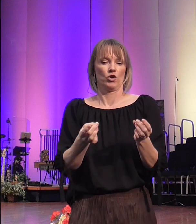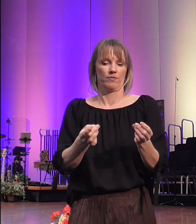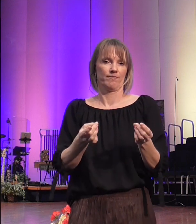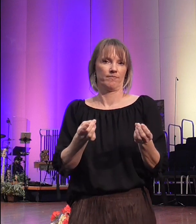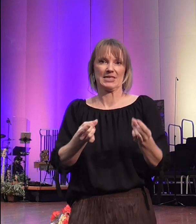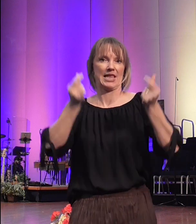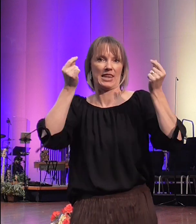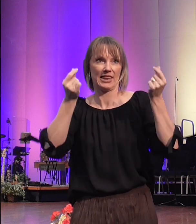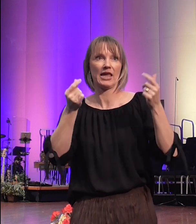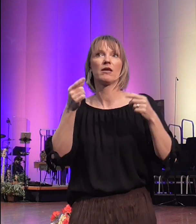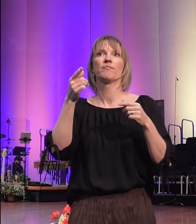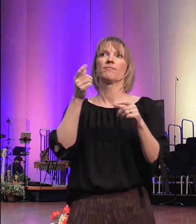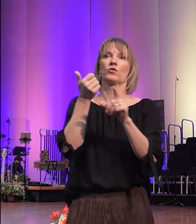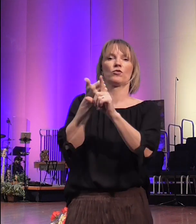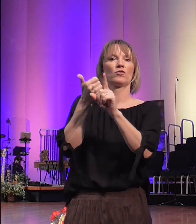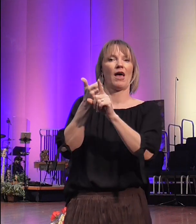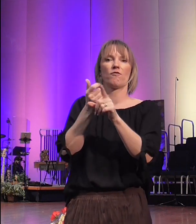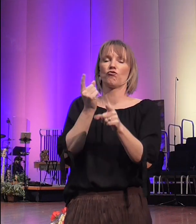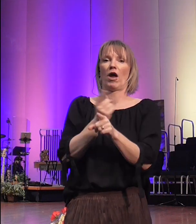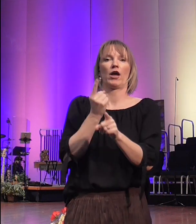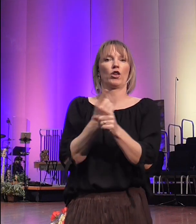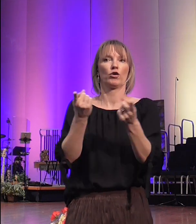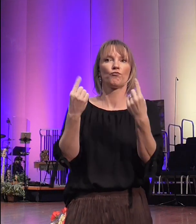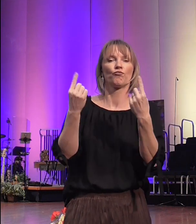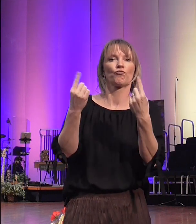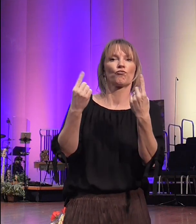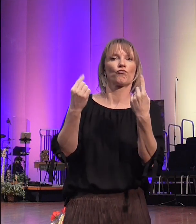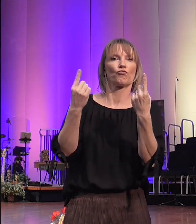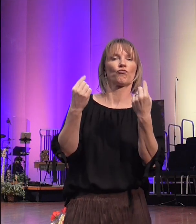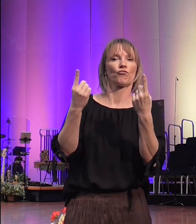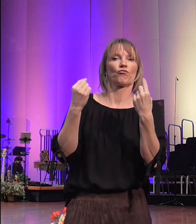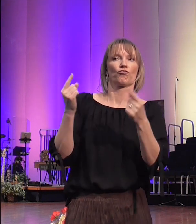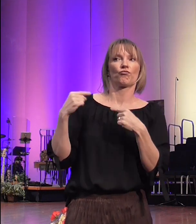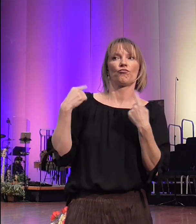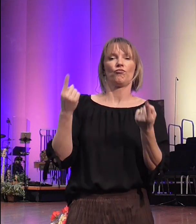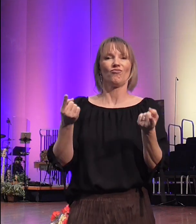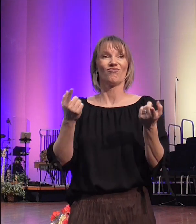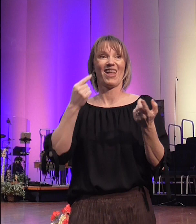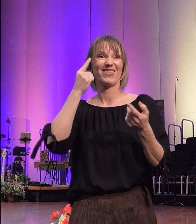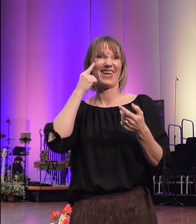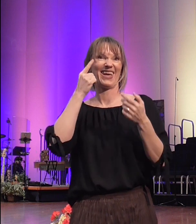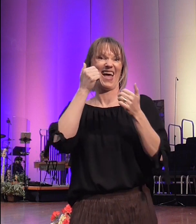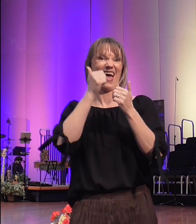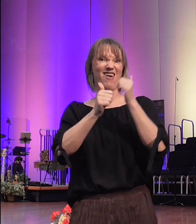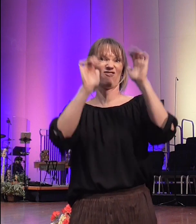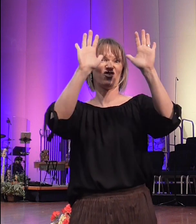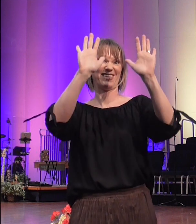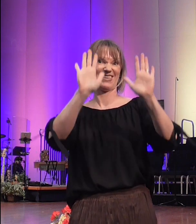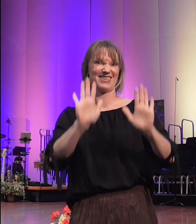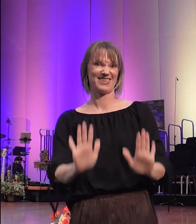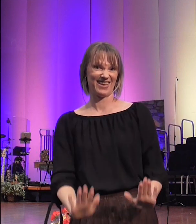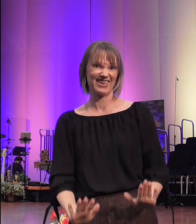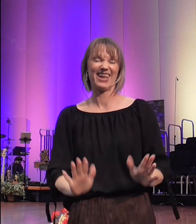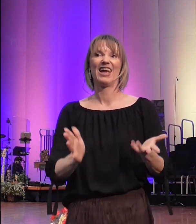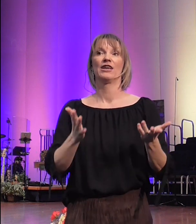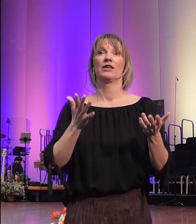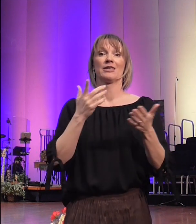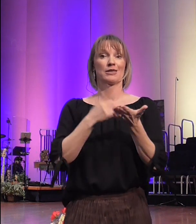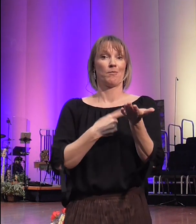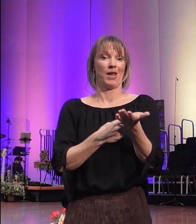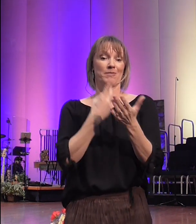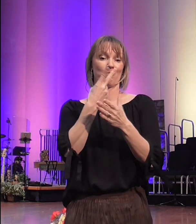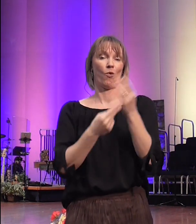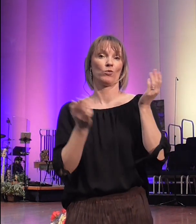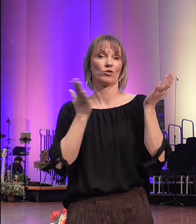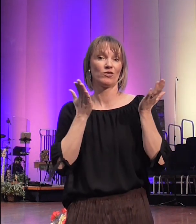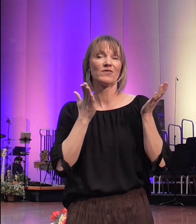a regular attendee here at Mile High Church, I think pretty much every Sunday here, sometimes for both